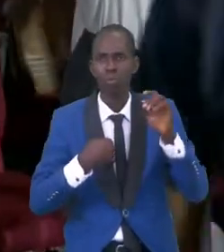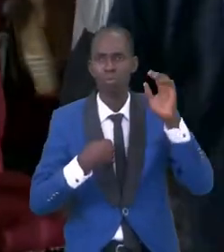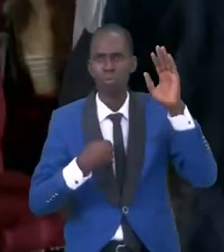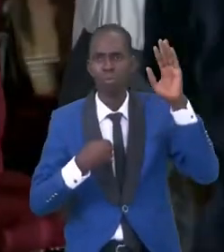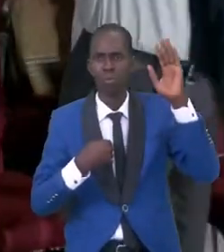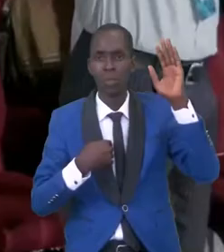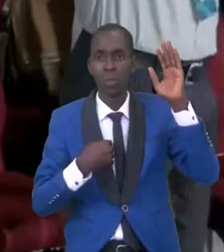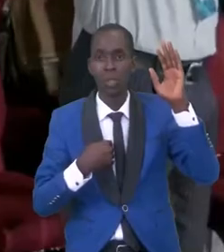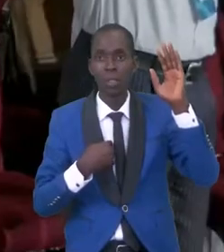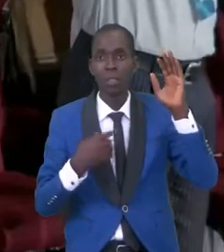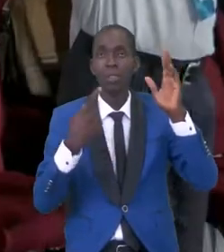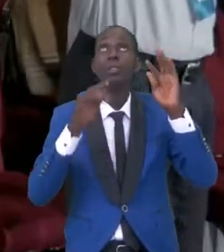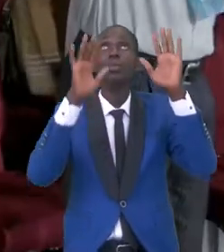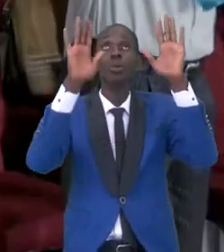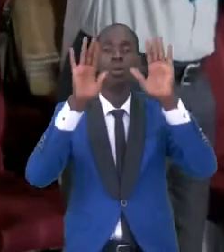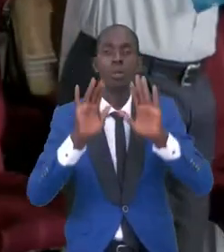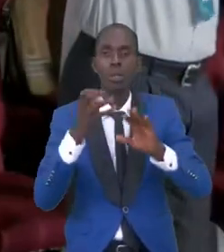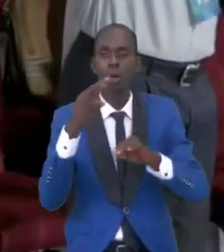And the wonder of miracle.